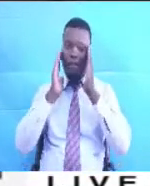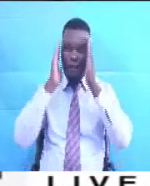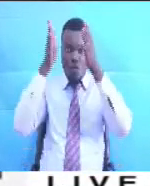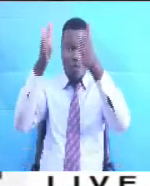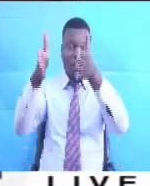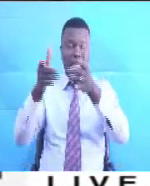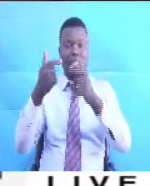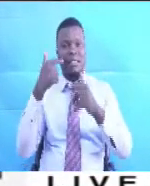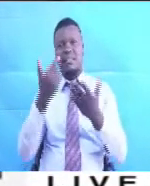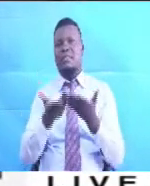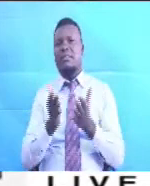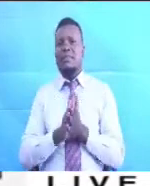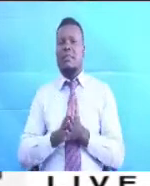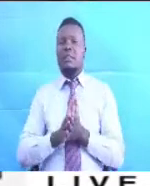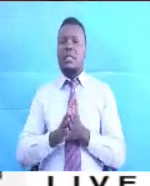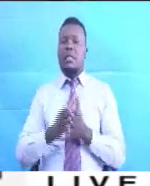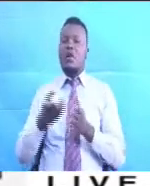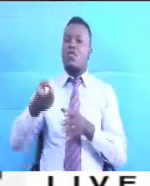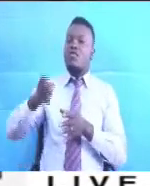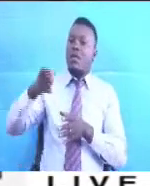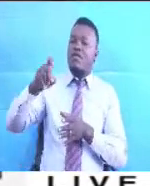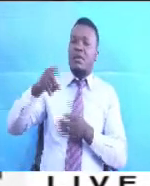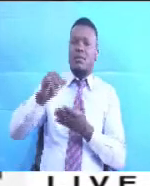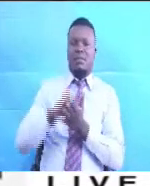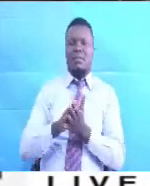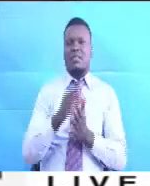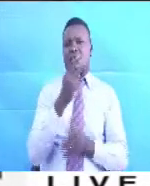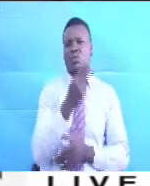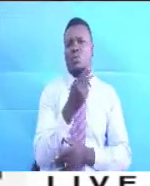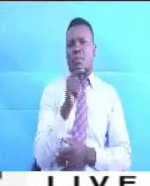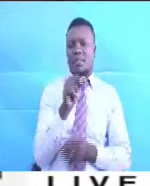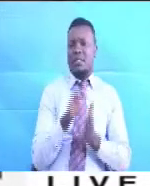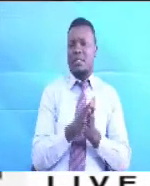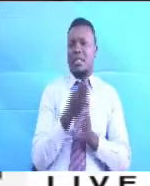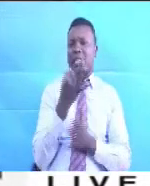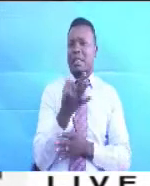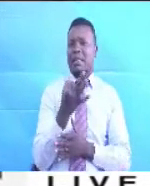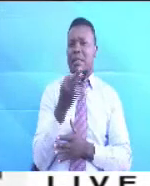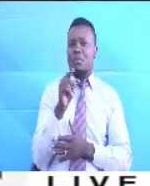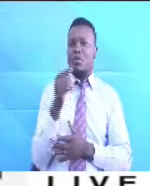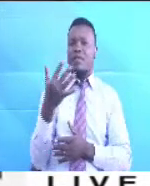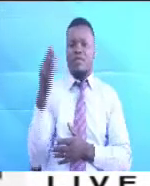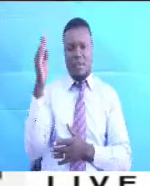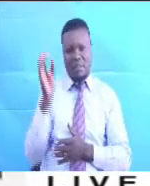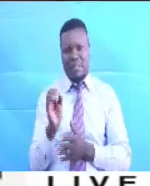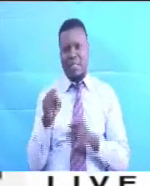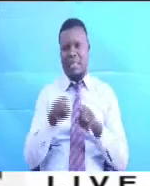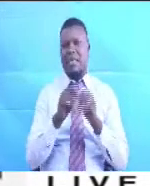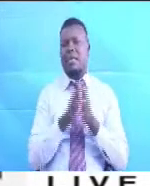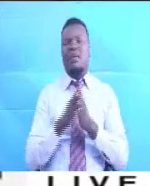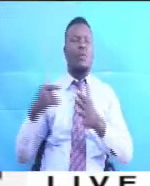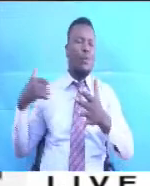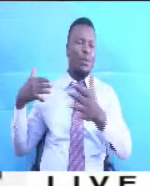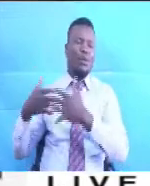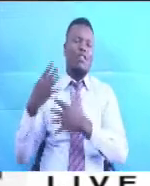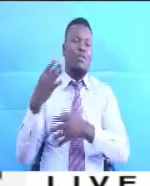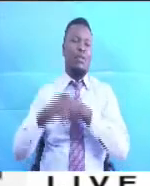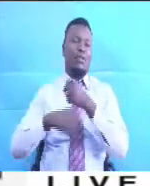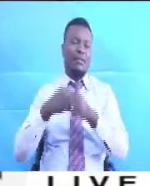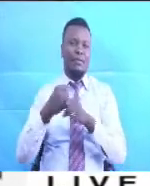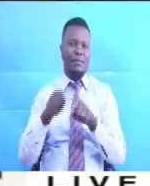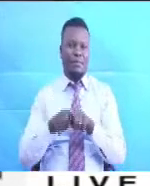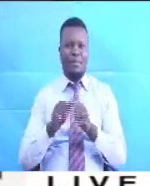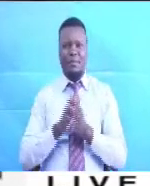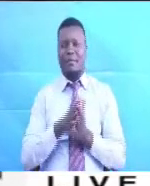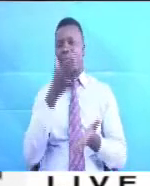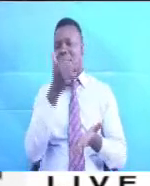interest rates were raised to 4% from 3.5%, their highest level in over 14 years. The bank has been